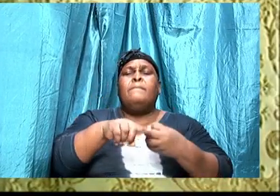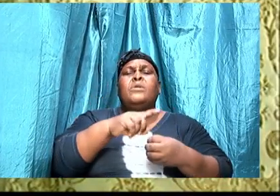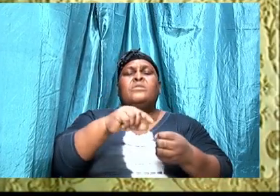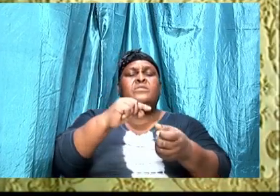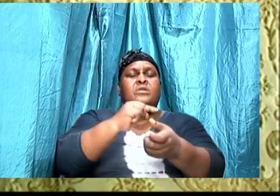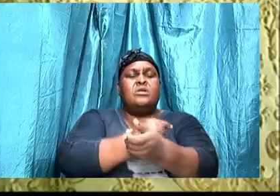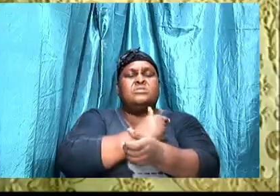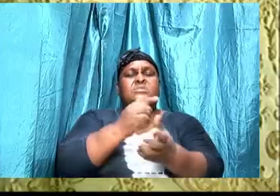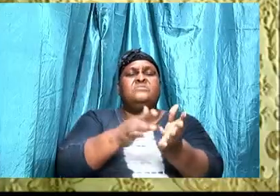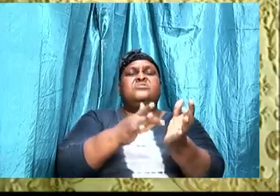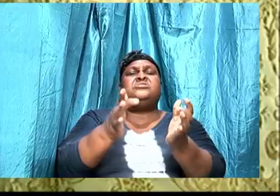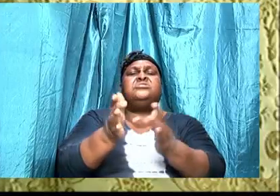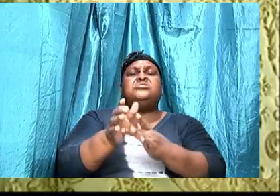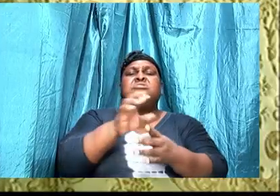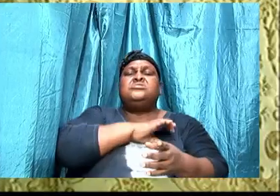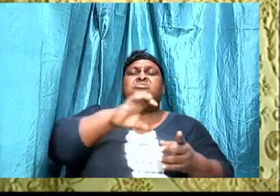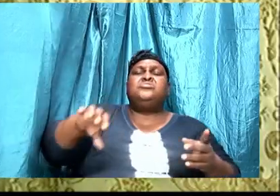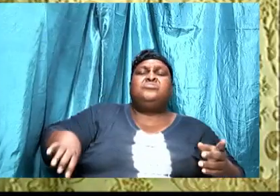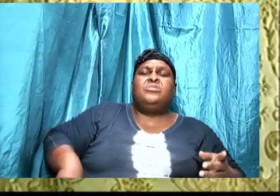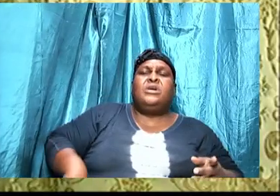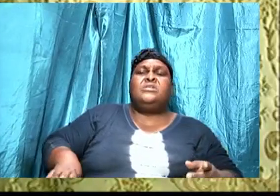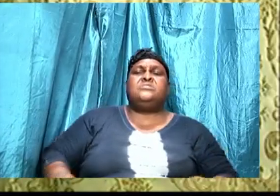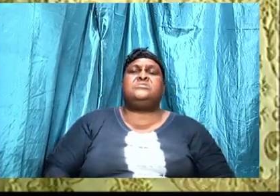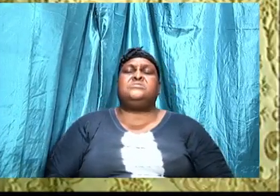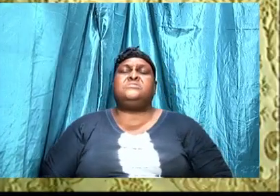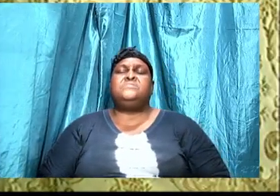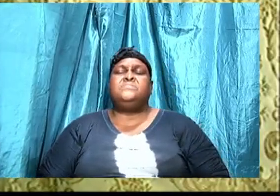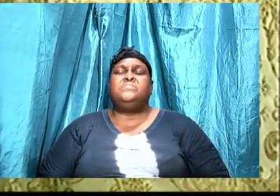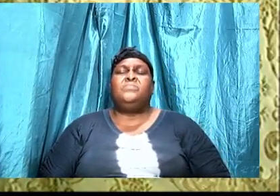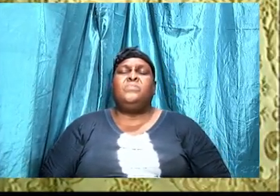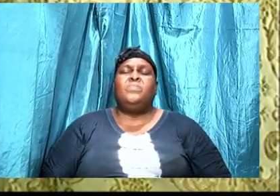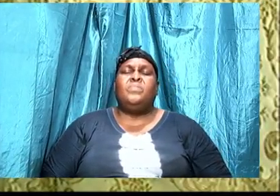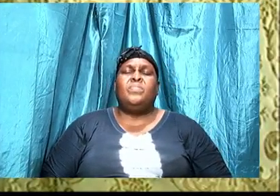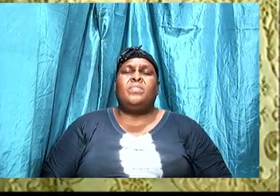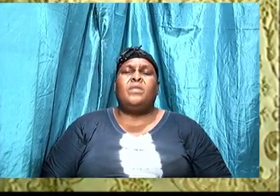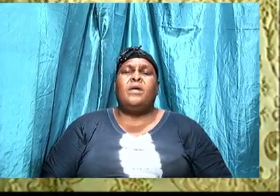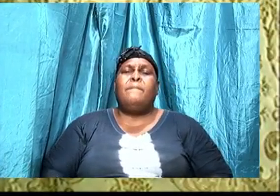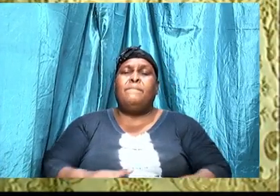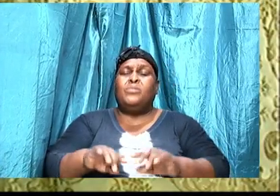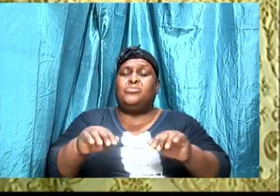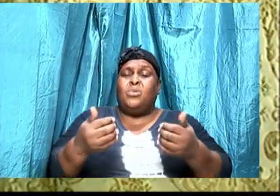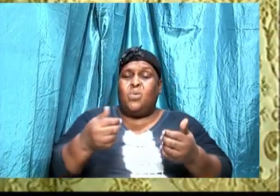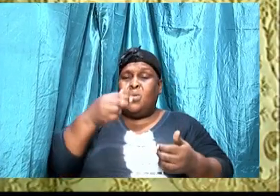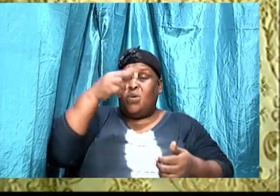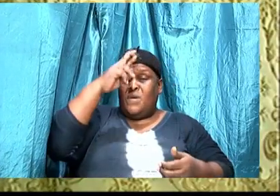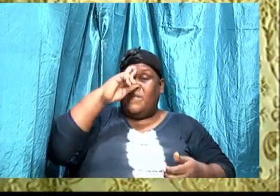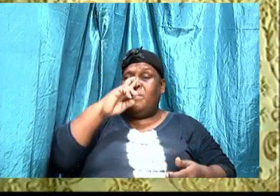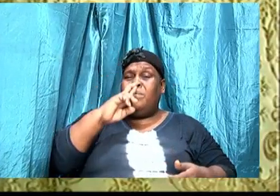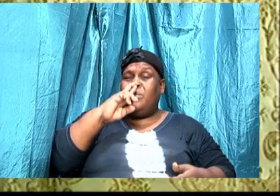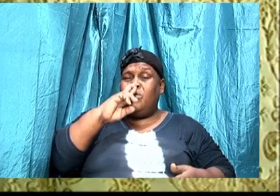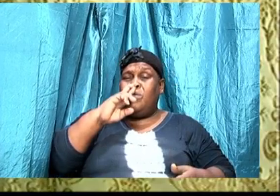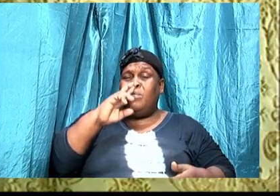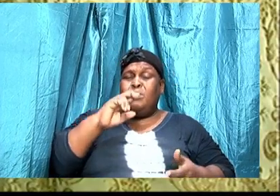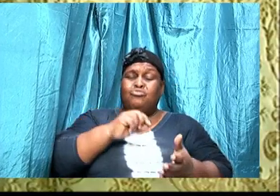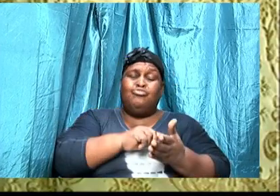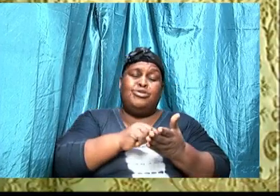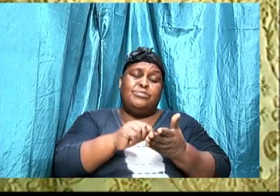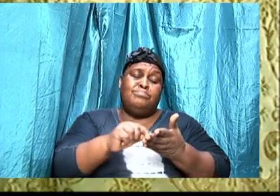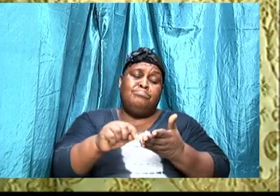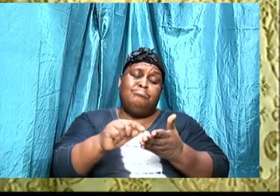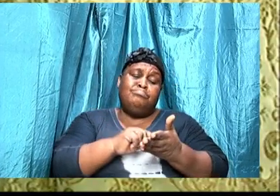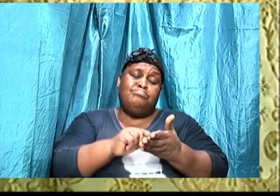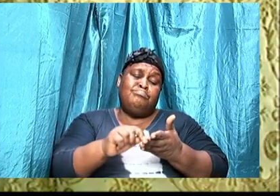being baptized in Jesus' name and, you know, receiving the gift of the Holy Ghost. But how the book is actually written, it